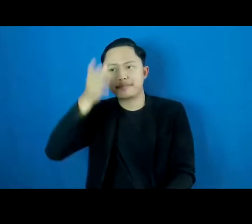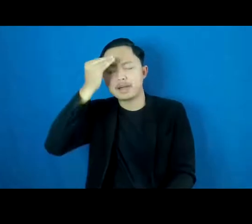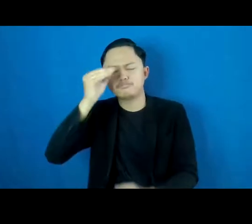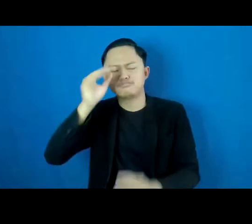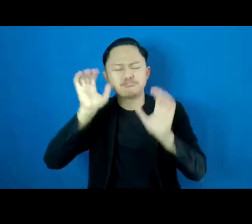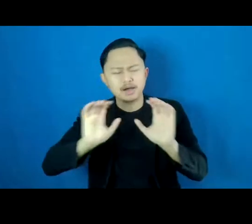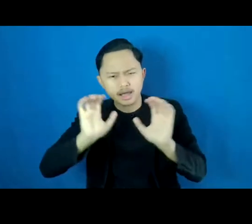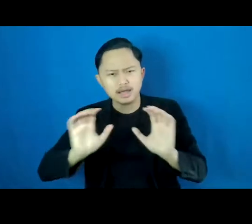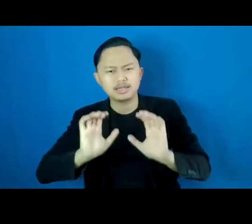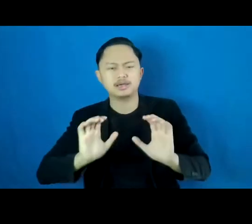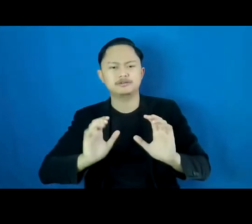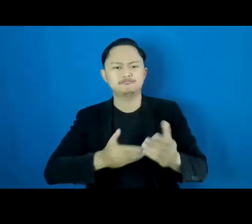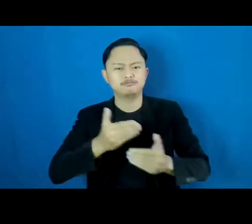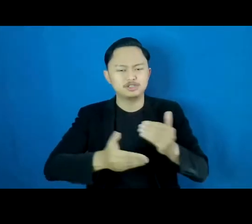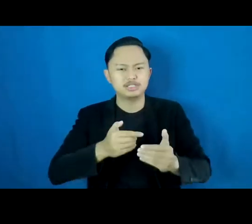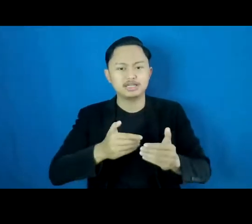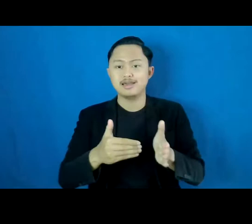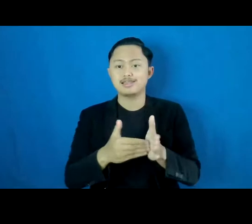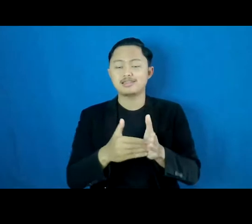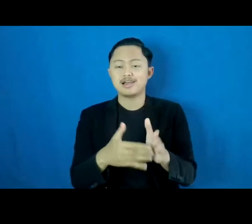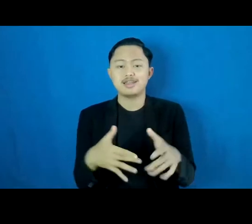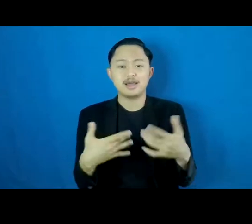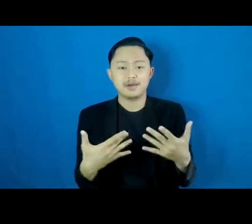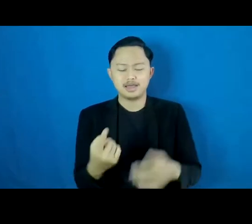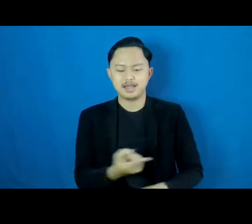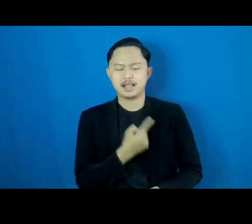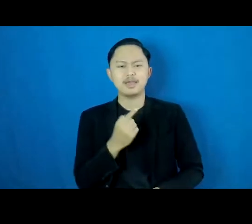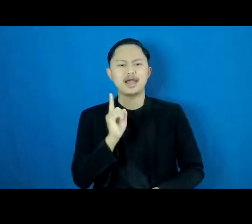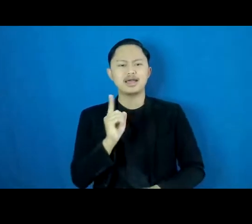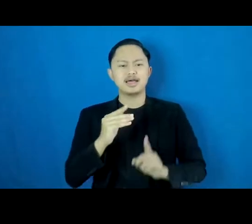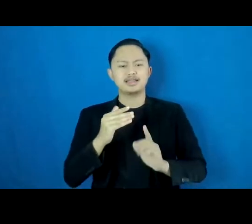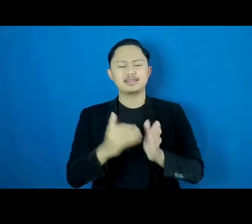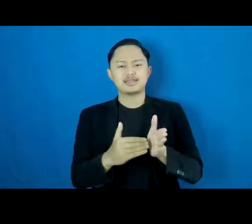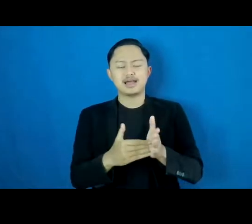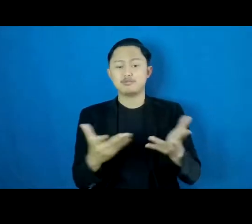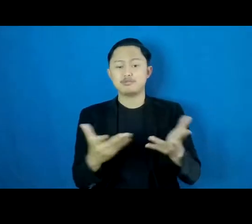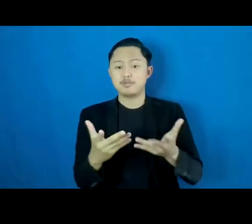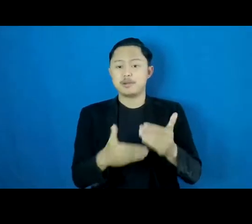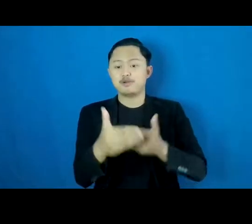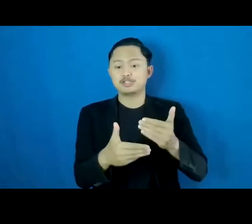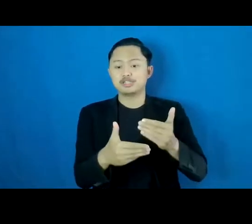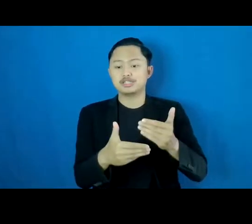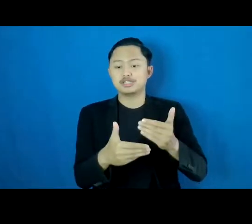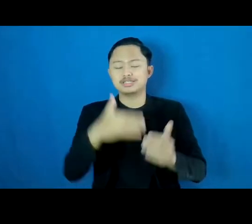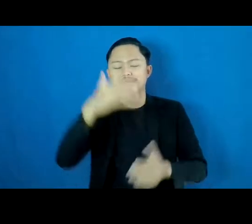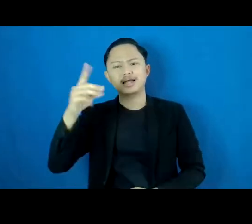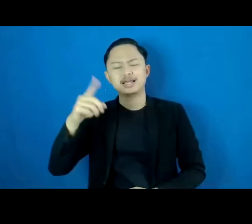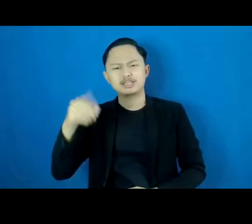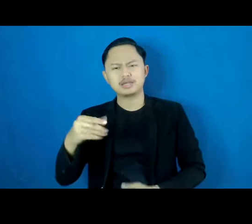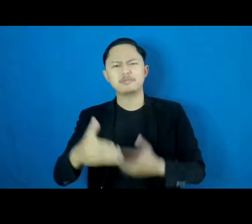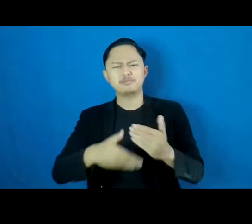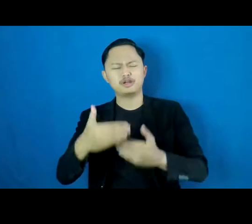beast. The challenges faced by TransJakarta in the process of implementing the electric bus was a long and windy